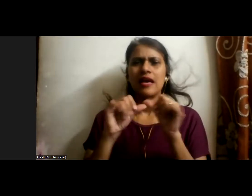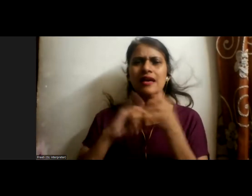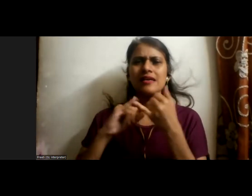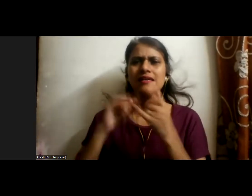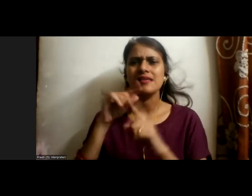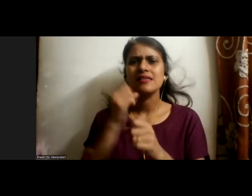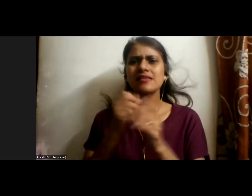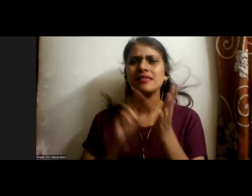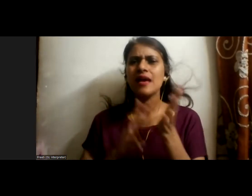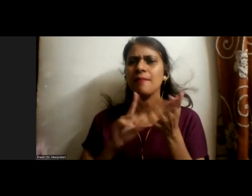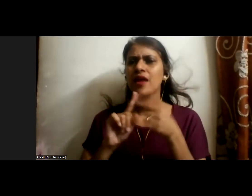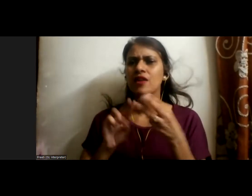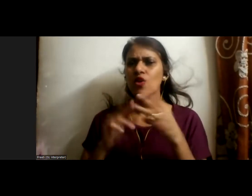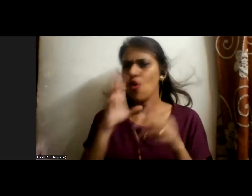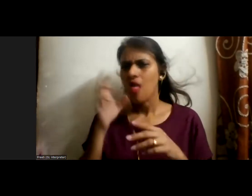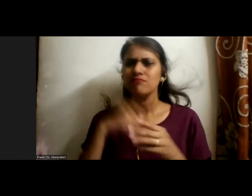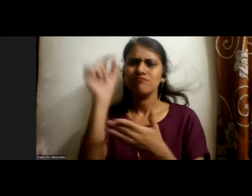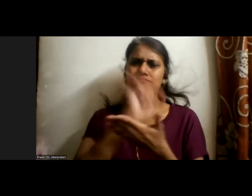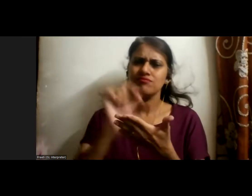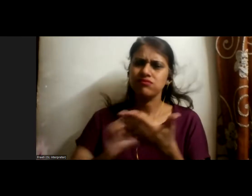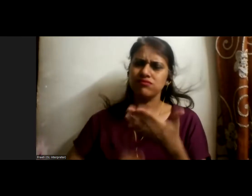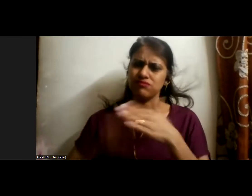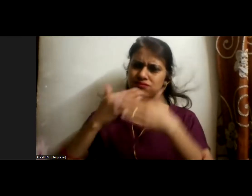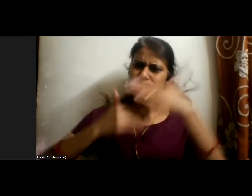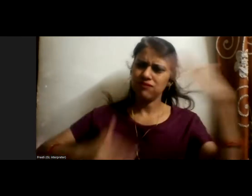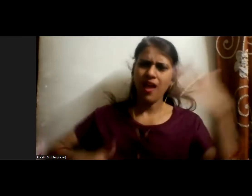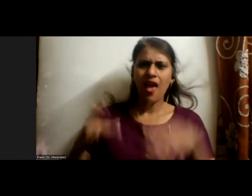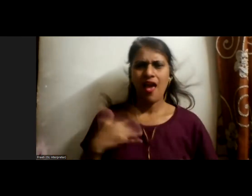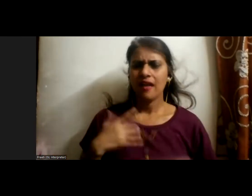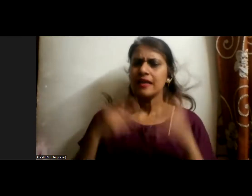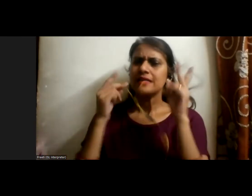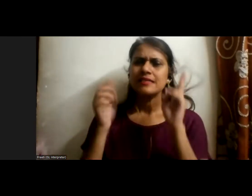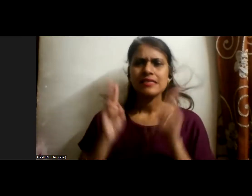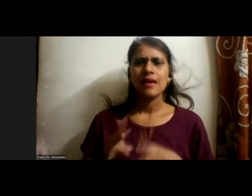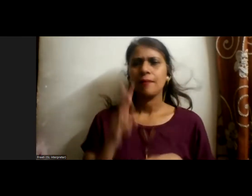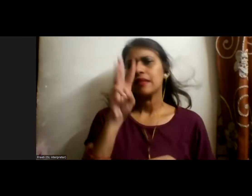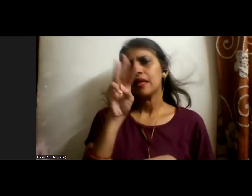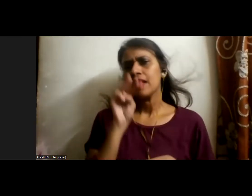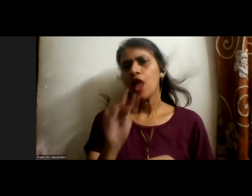writing assignments of such word limit. So word limit will remain the same, 3000 words minimum.